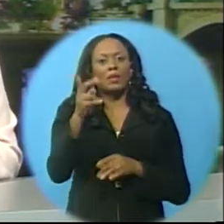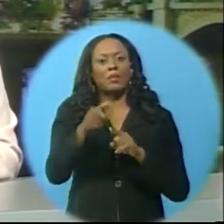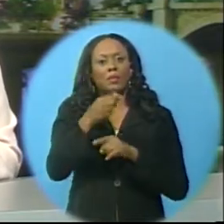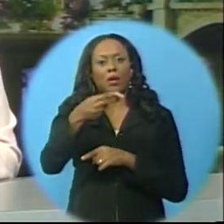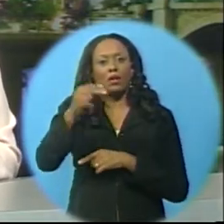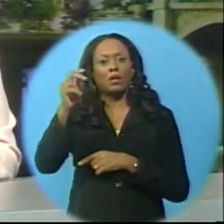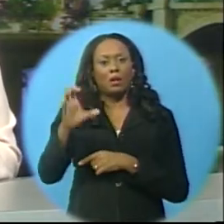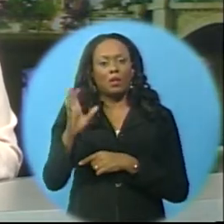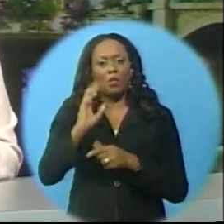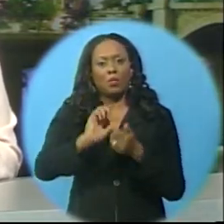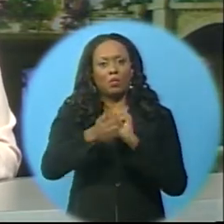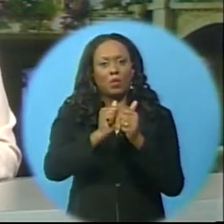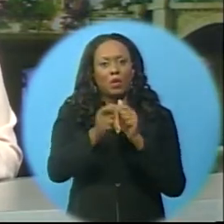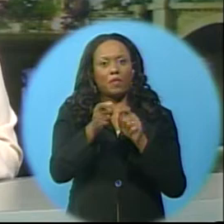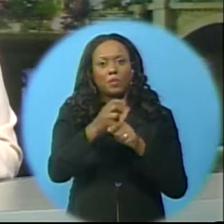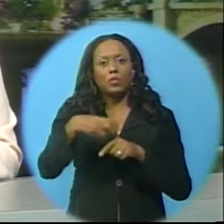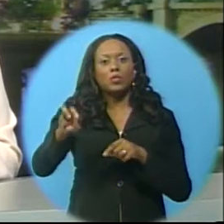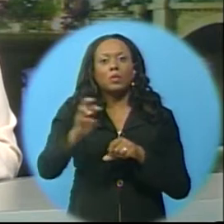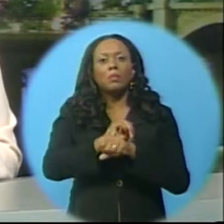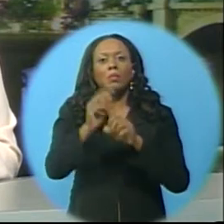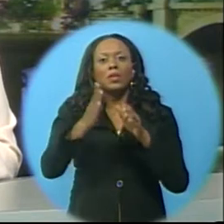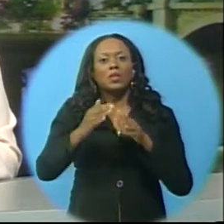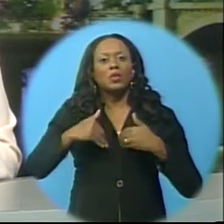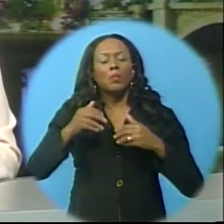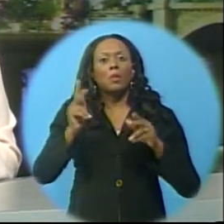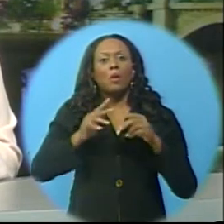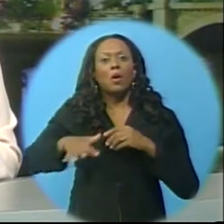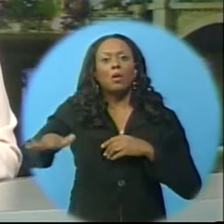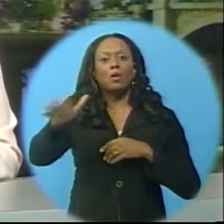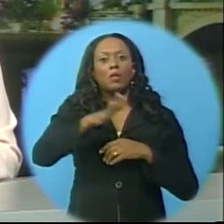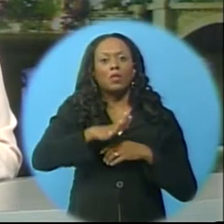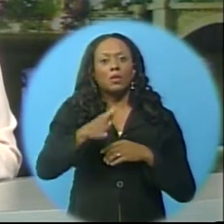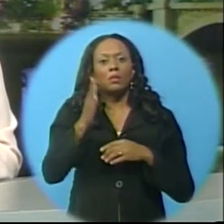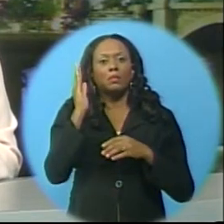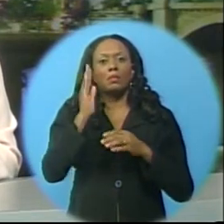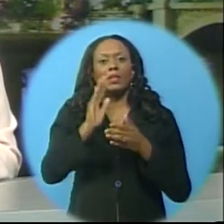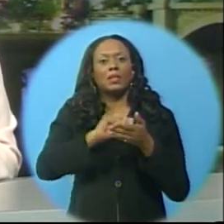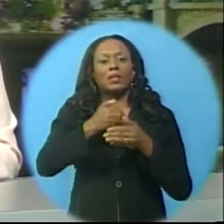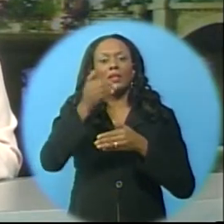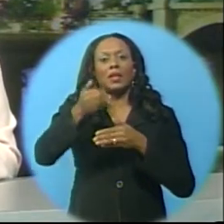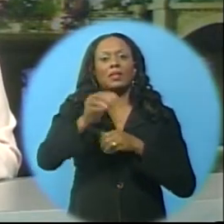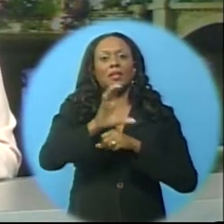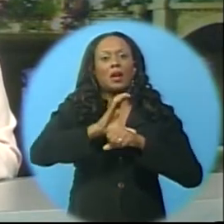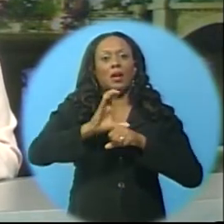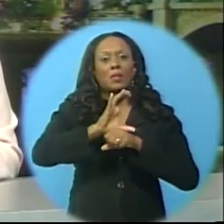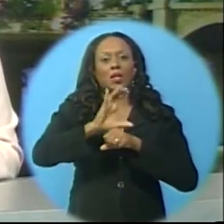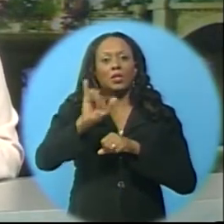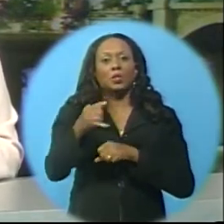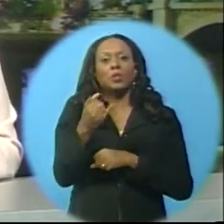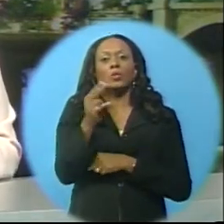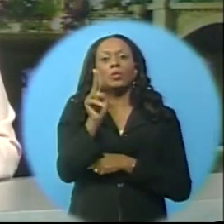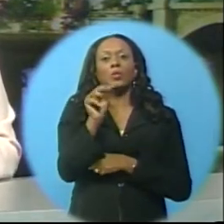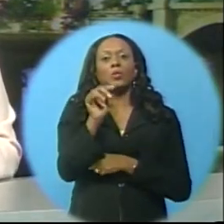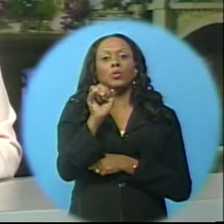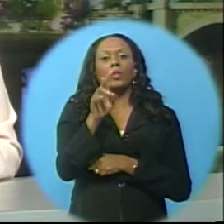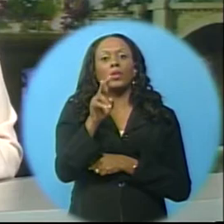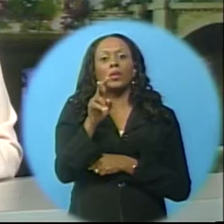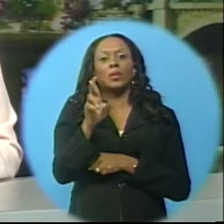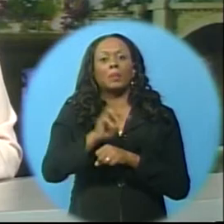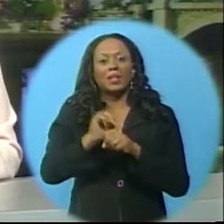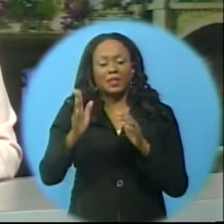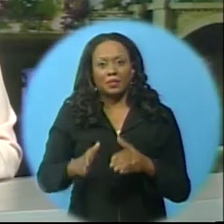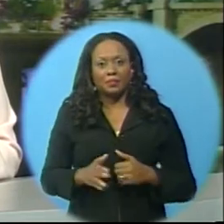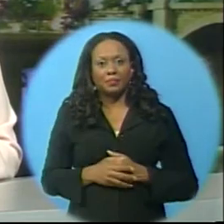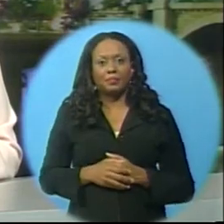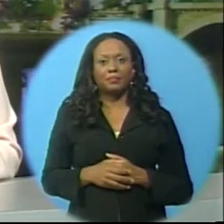tourism ministers From across the region To become the next Caribbean Junior Minister A lightning strike